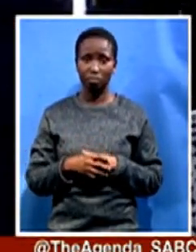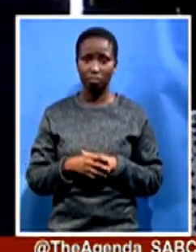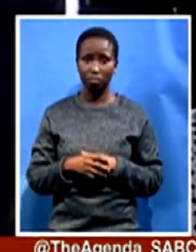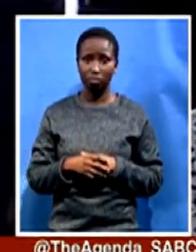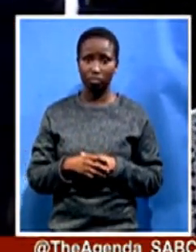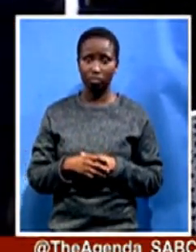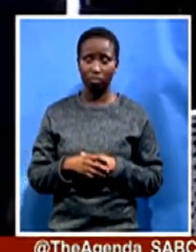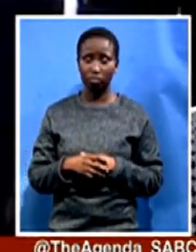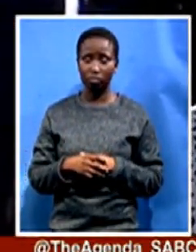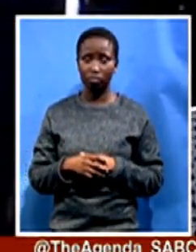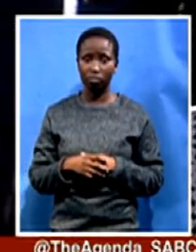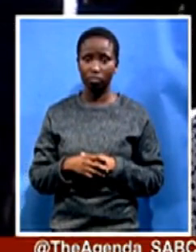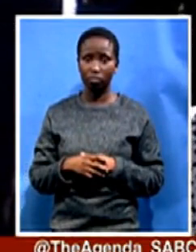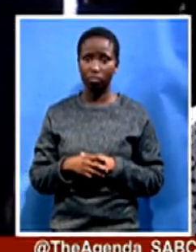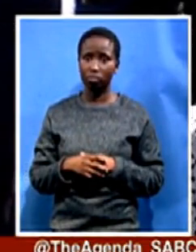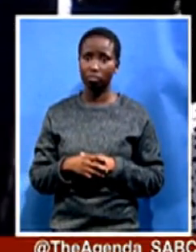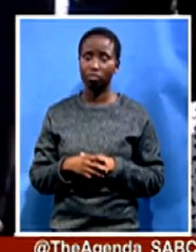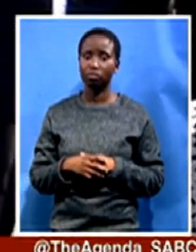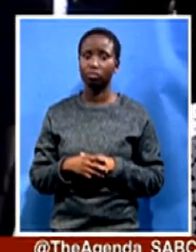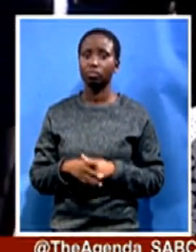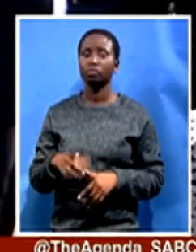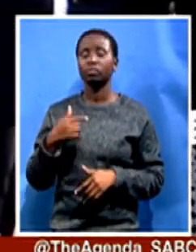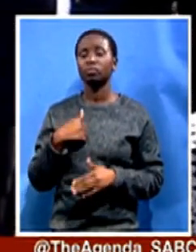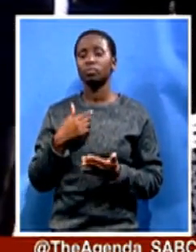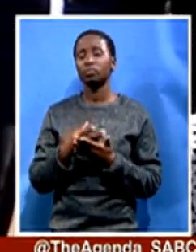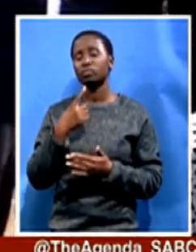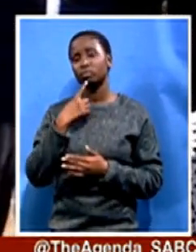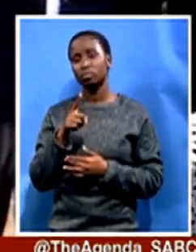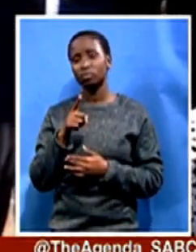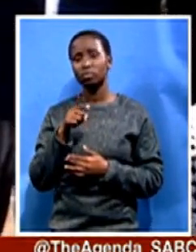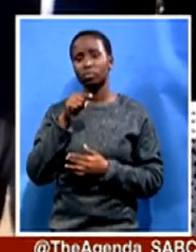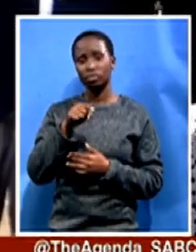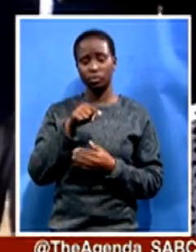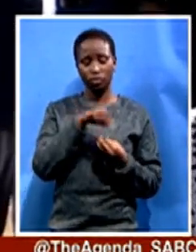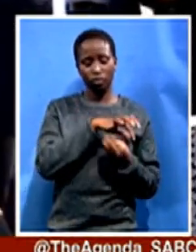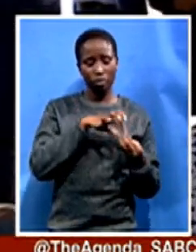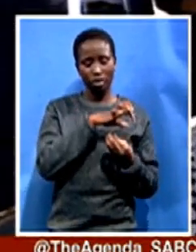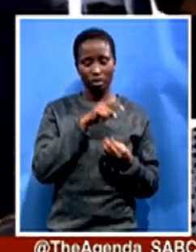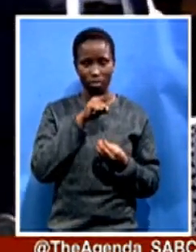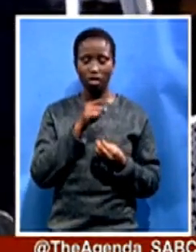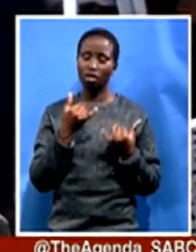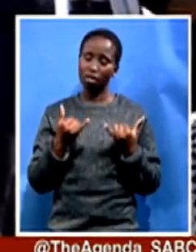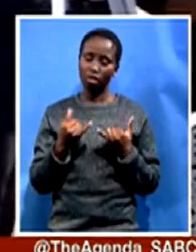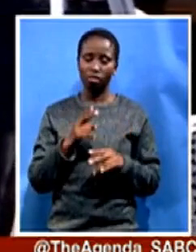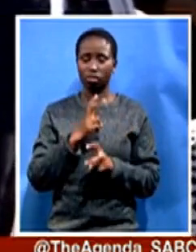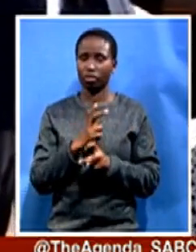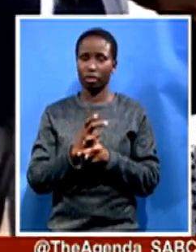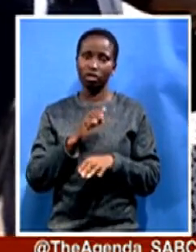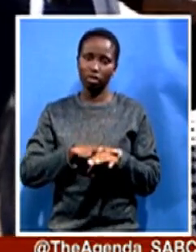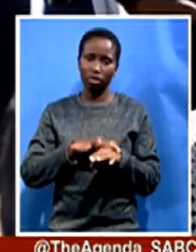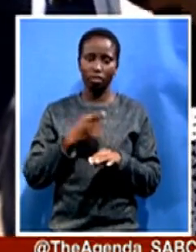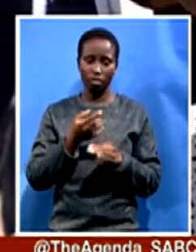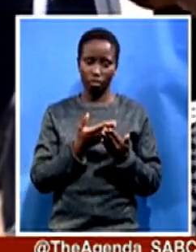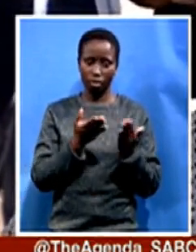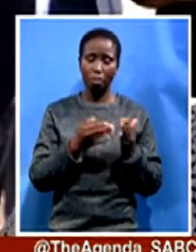I would say to the royal family, this is a very difficult time for them. as much as it's a difficult time